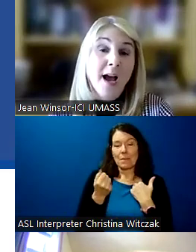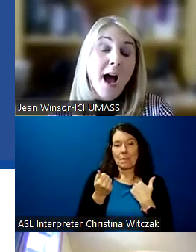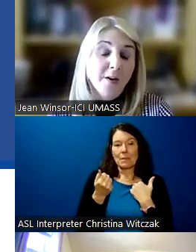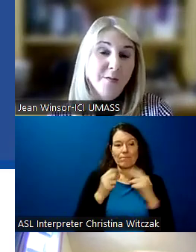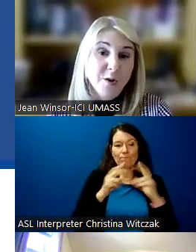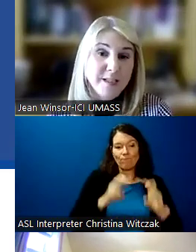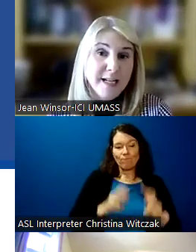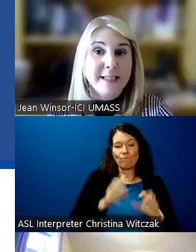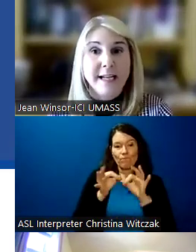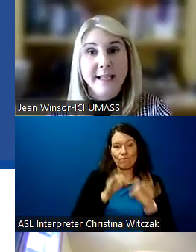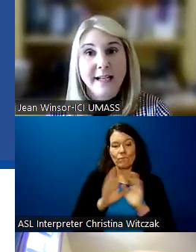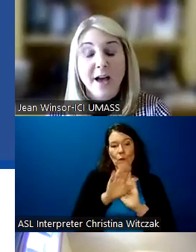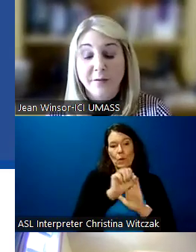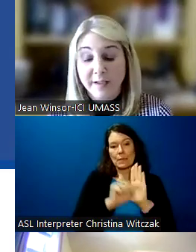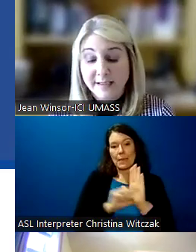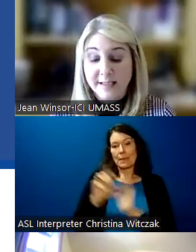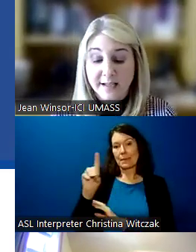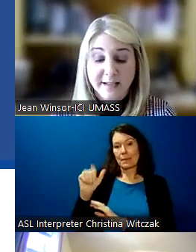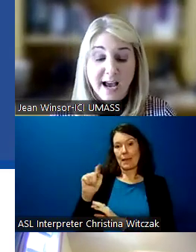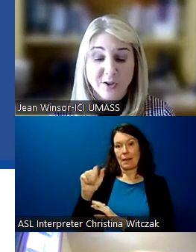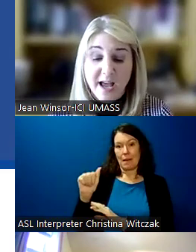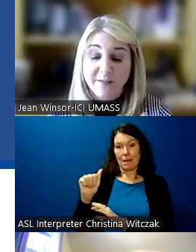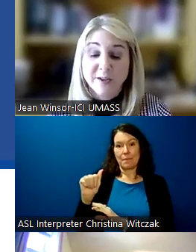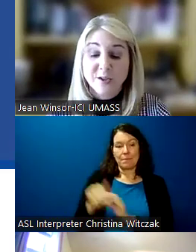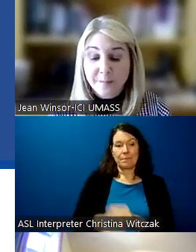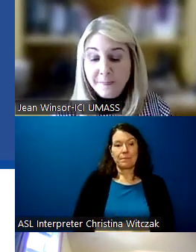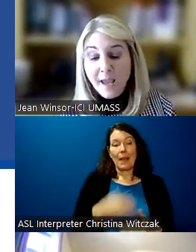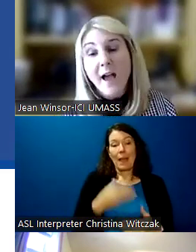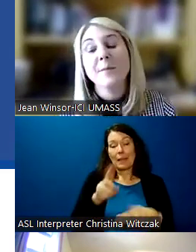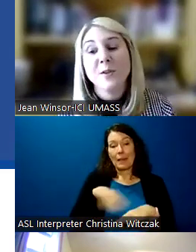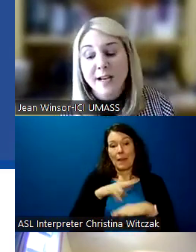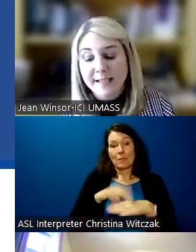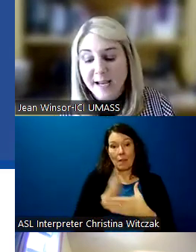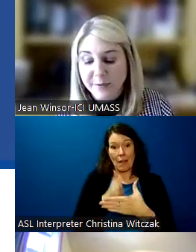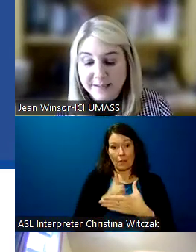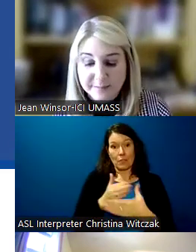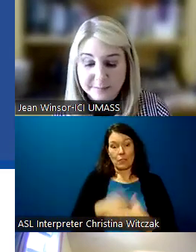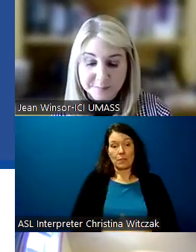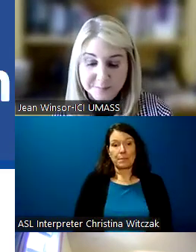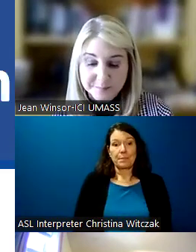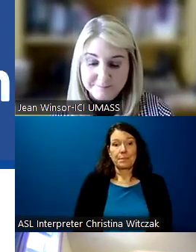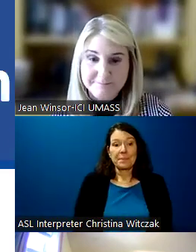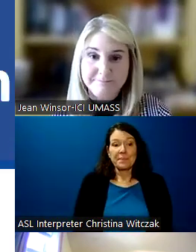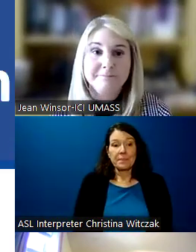breakdown of your state's data and then how that relates to the national average. So next slide, please.